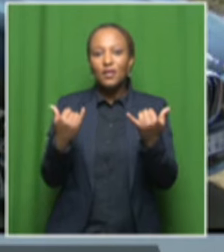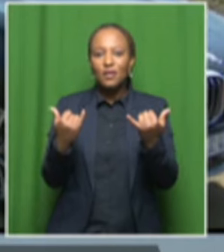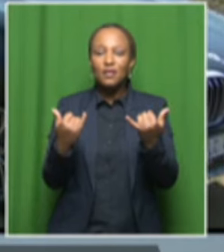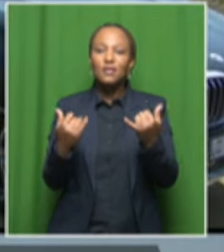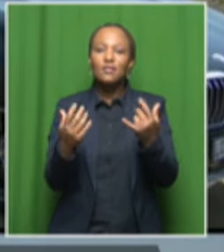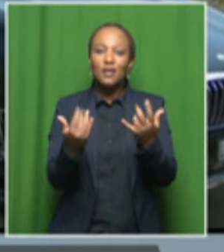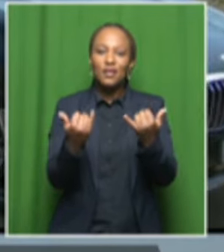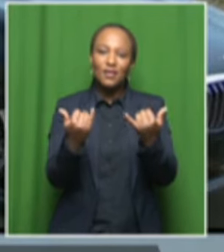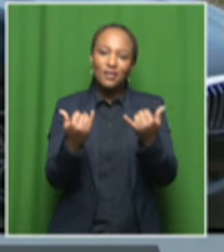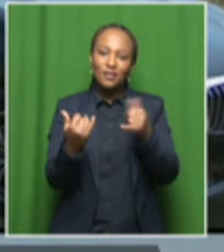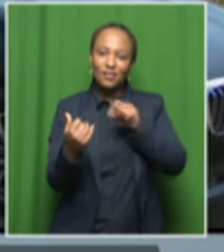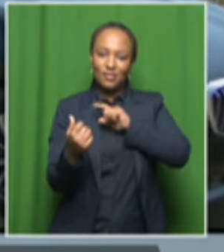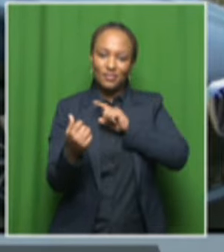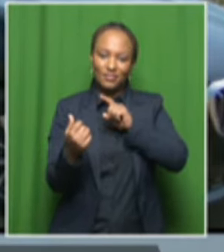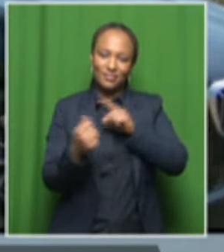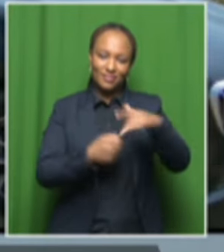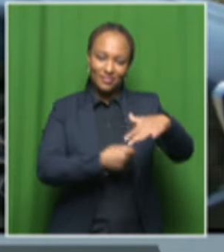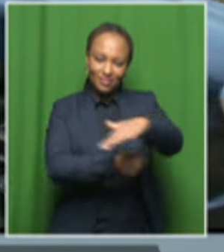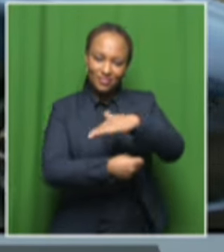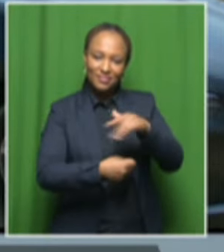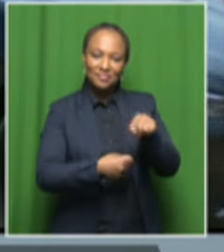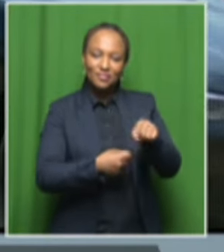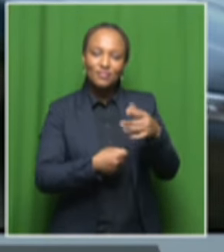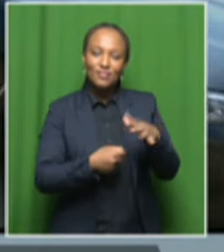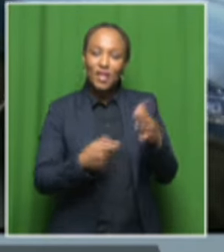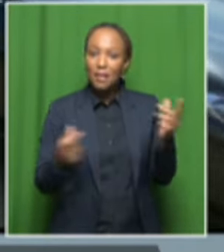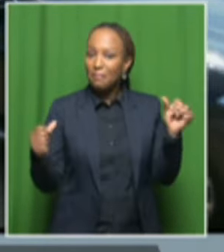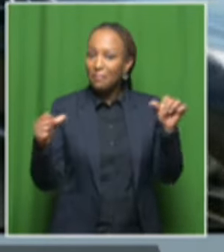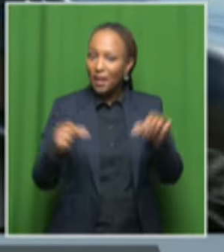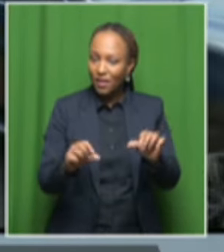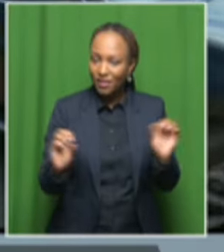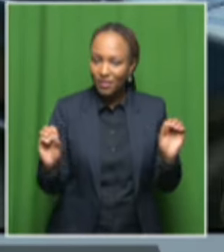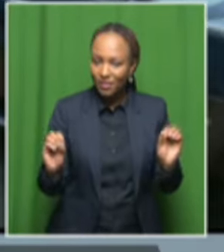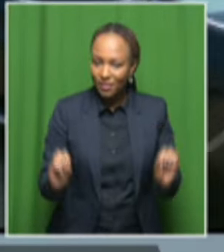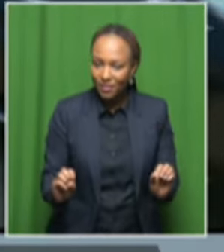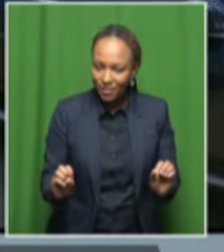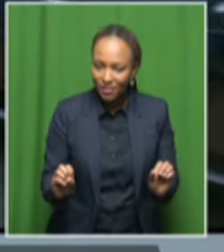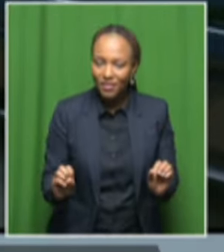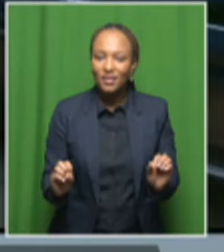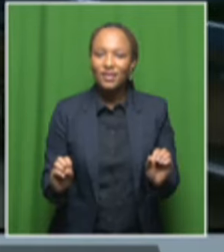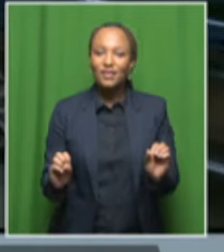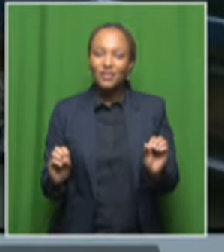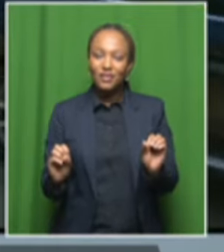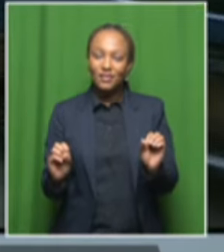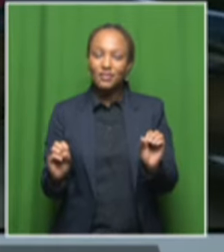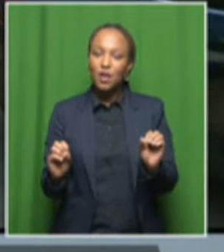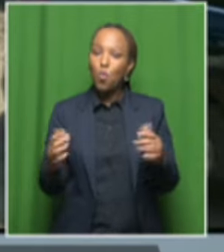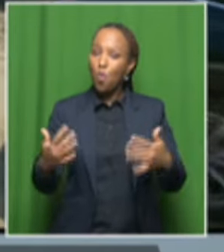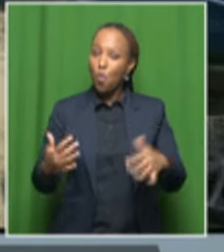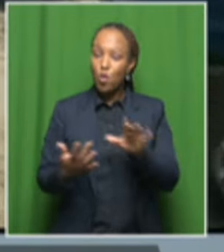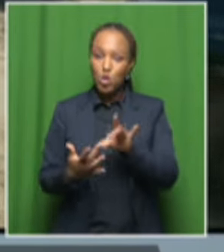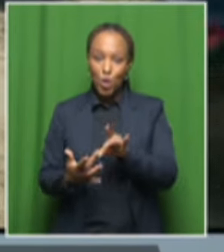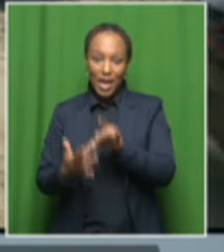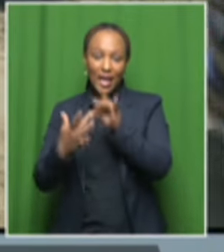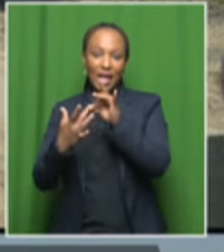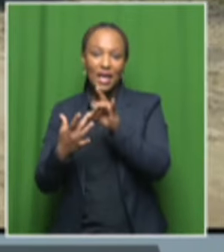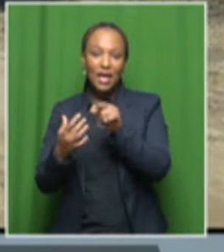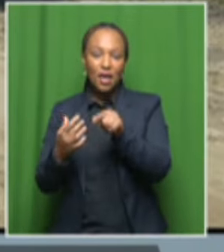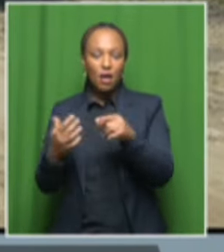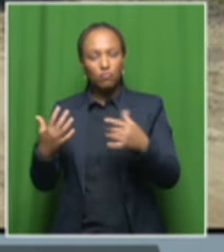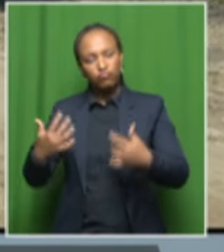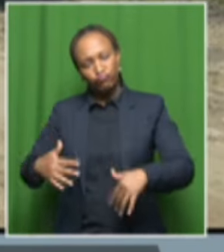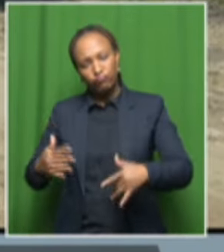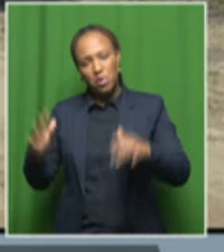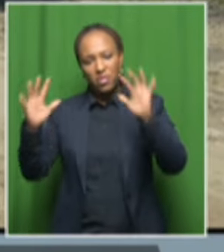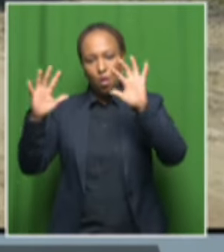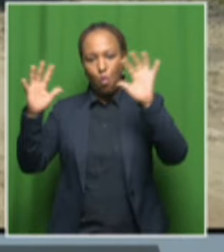to leave us to a place of no return." He was a unique citizen of the